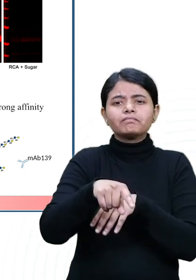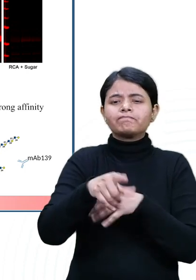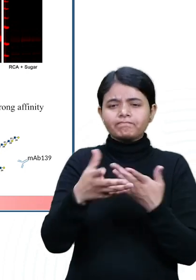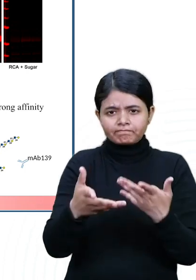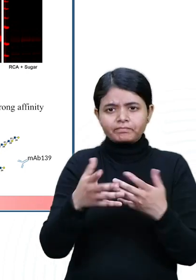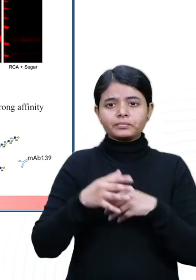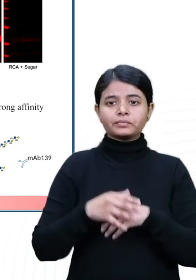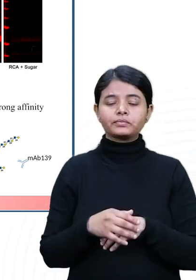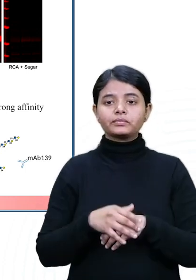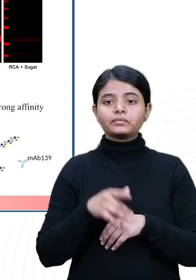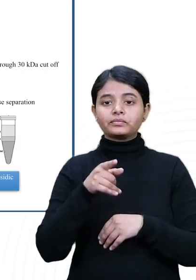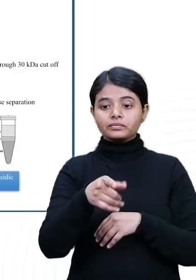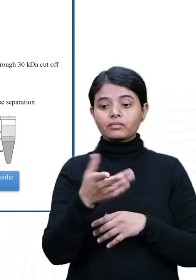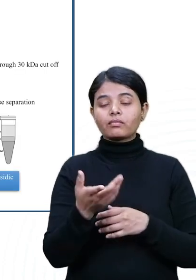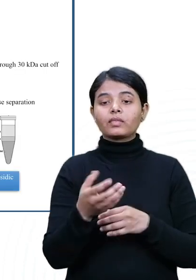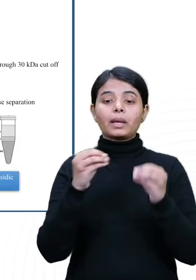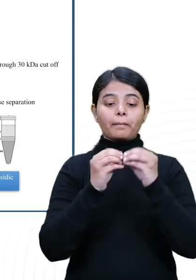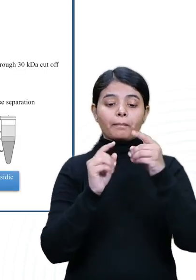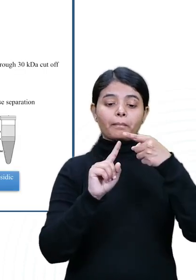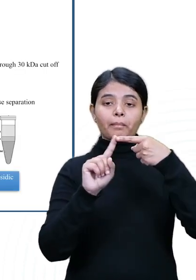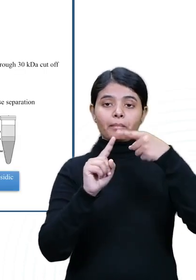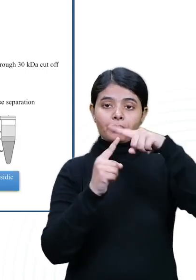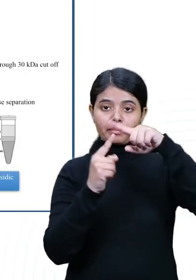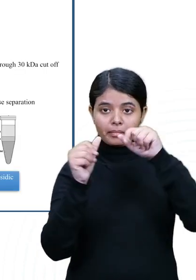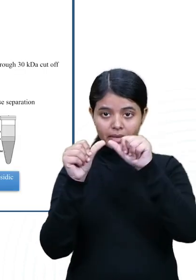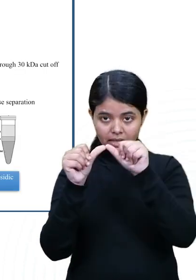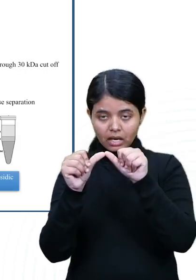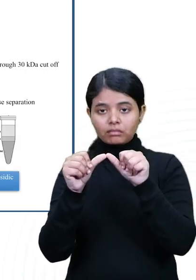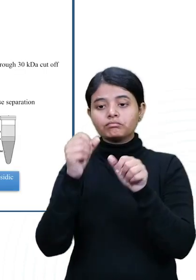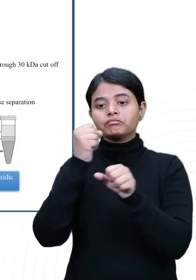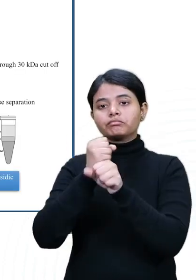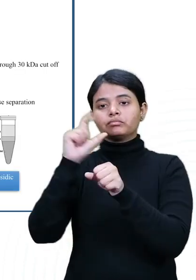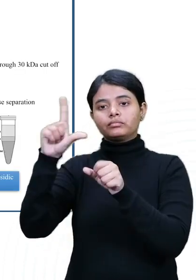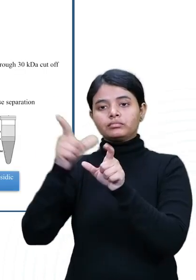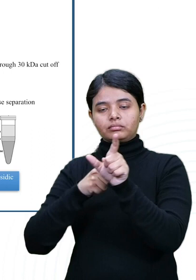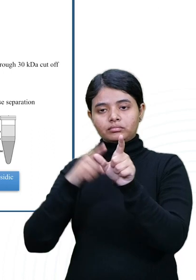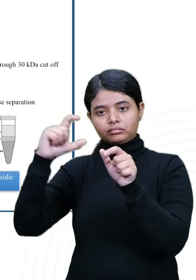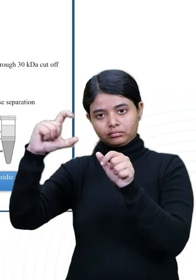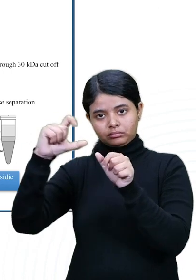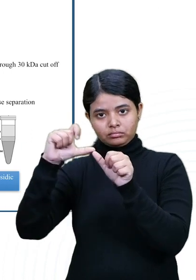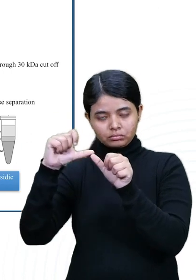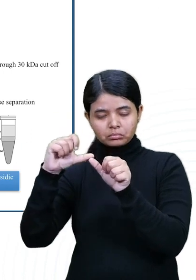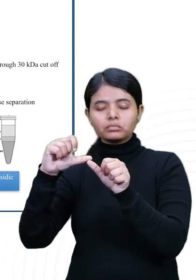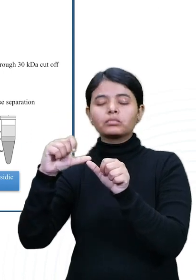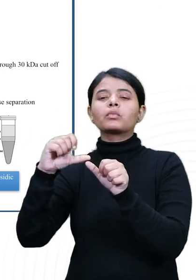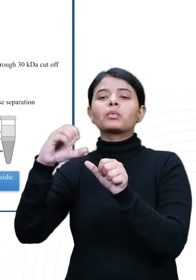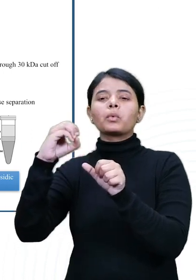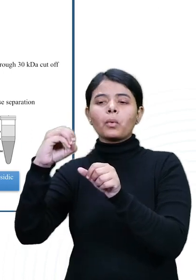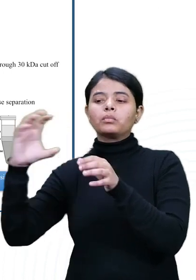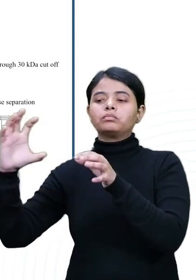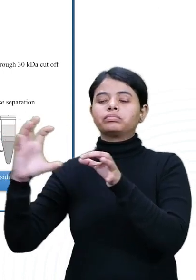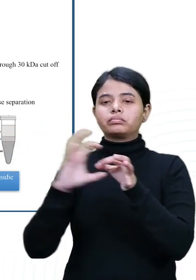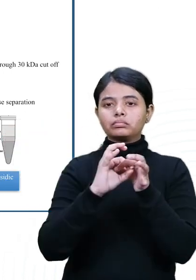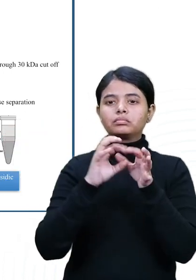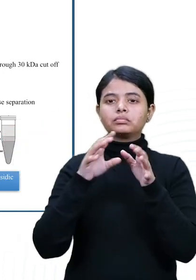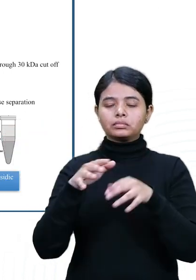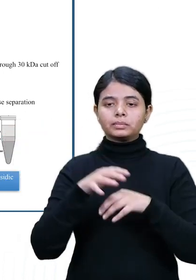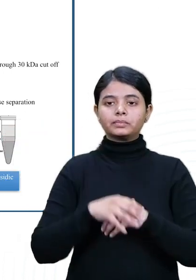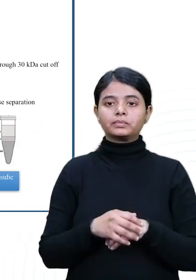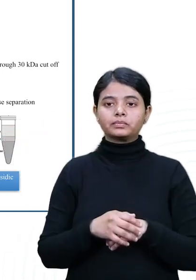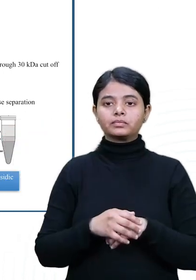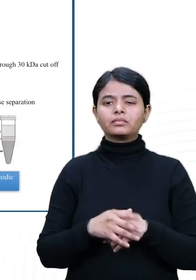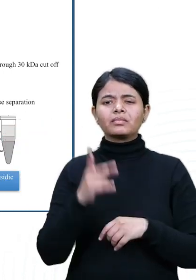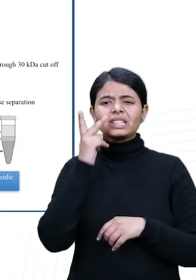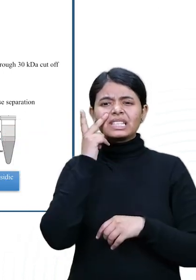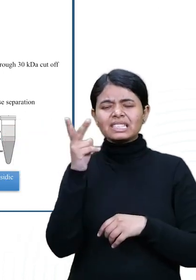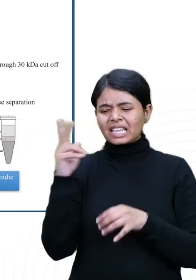So the objective was to analyze the total N-glycans. Now there are several already established methods to get the purified N-glycans, but